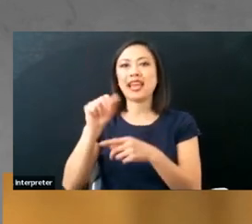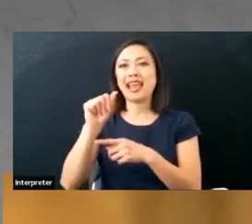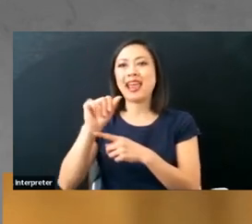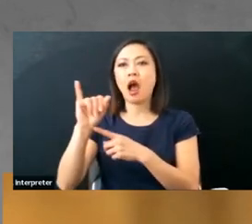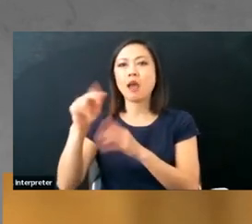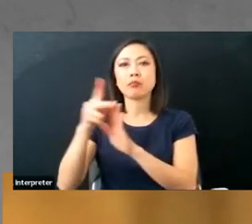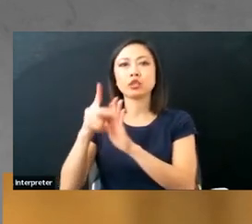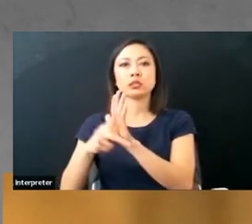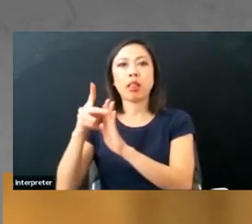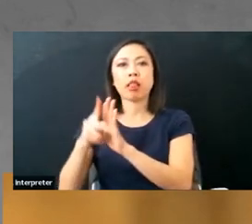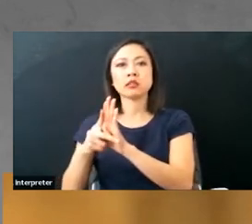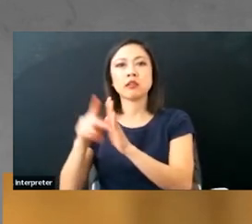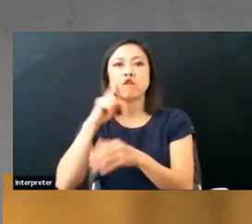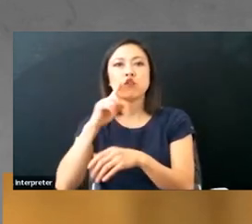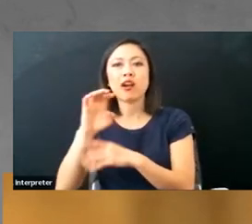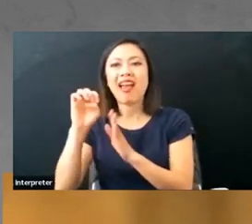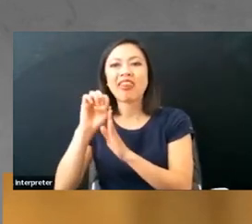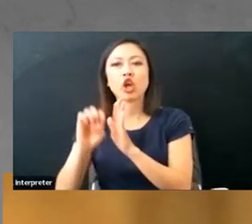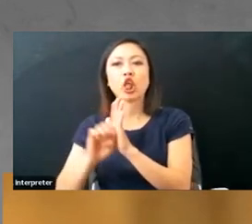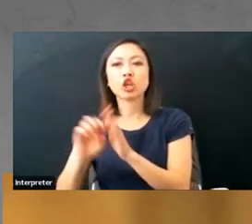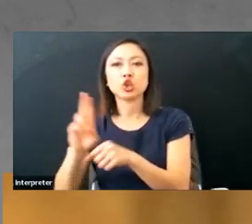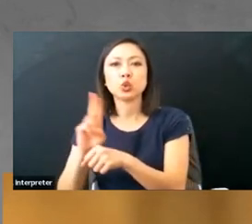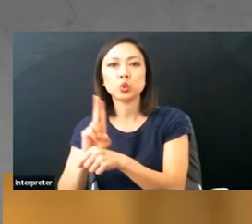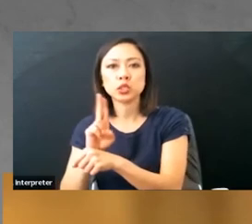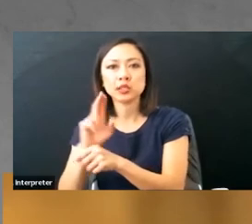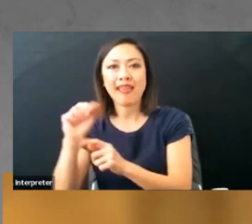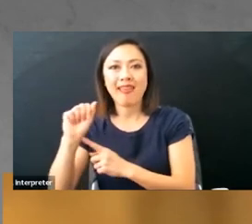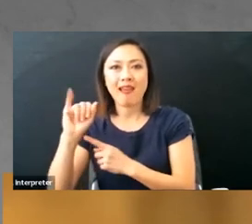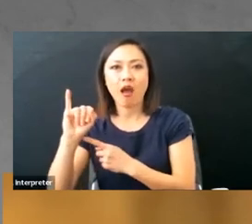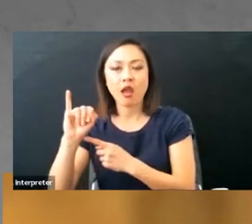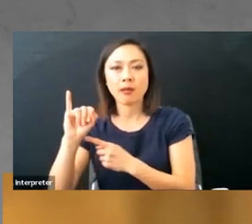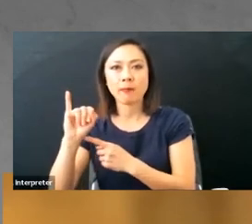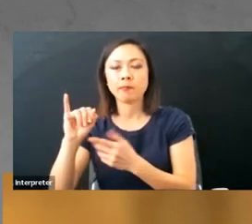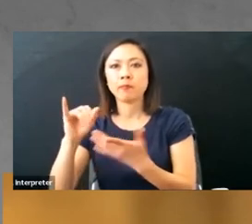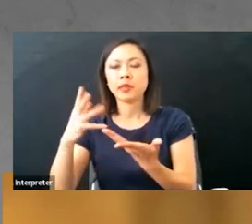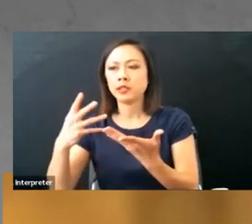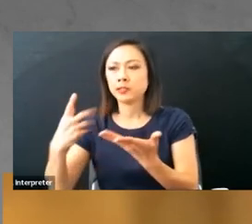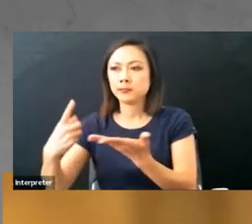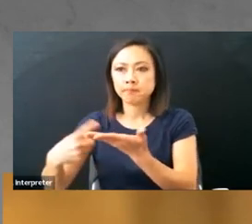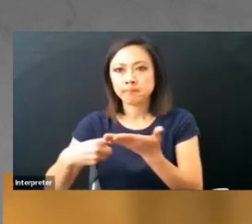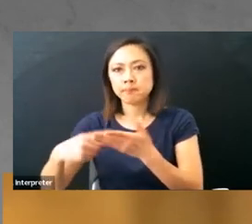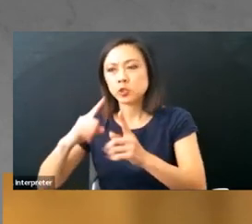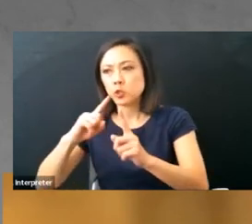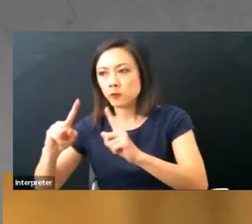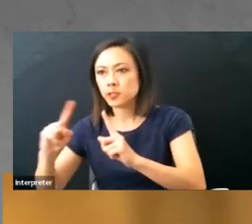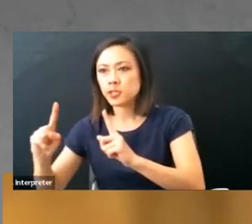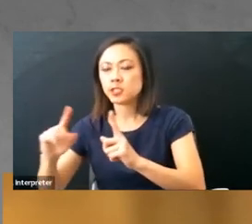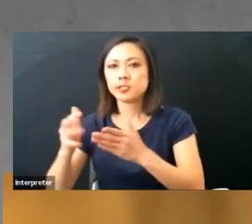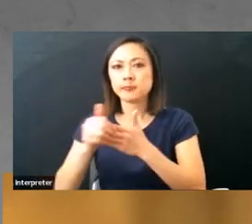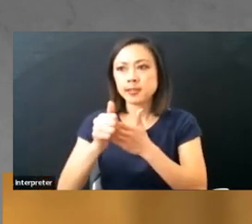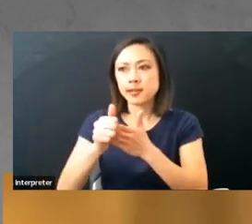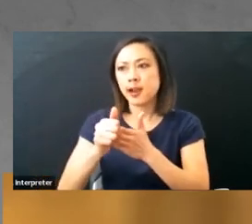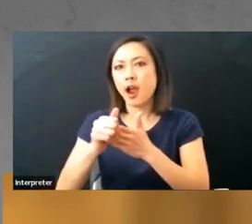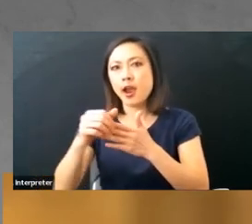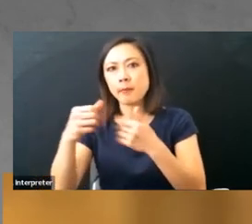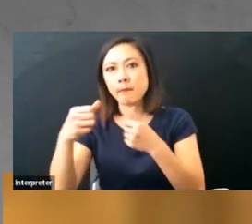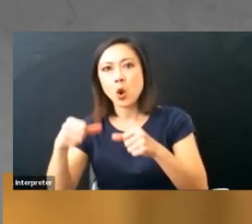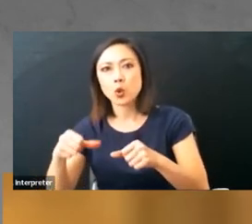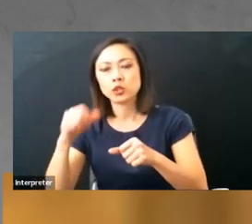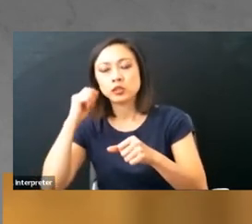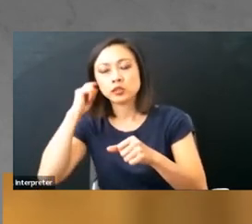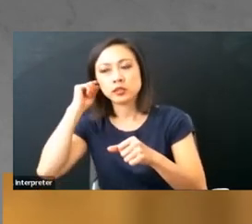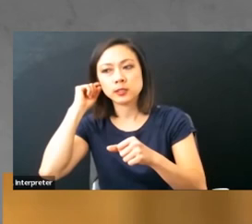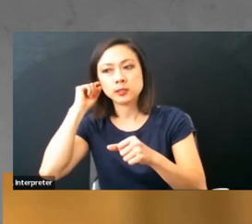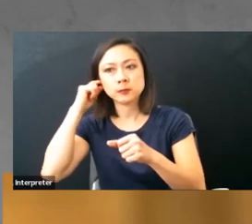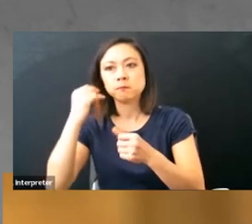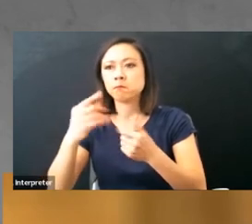we use as a you know, critical set of conversations and guideposts internally.